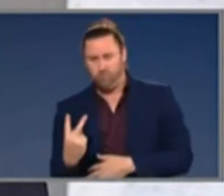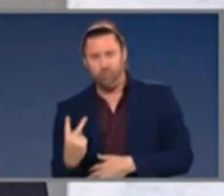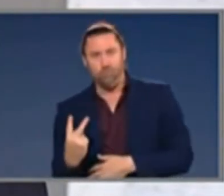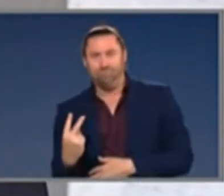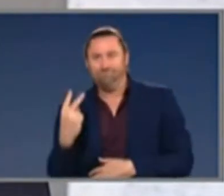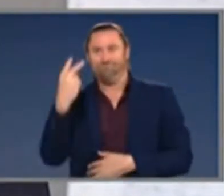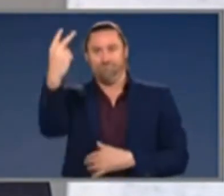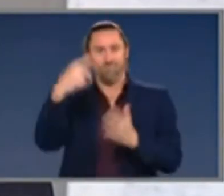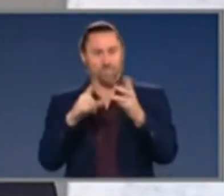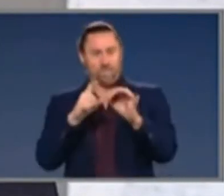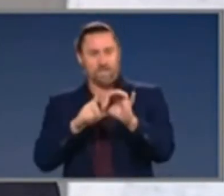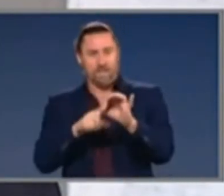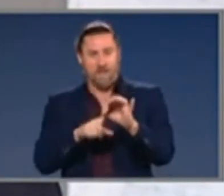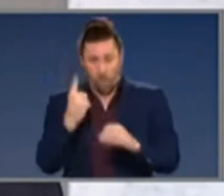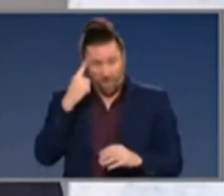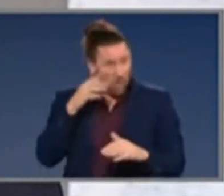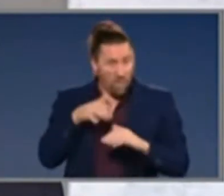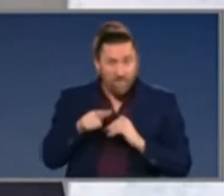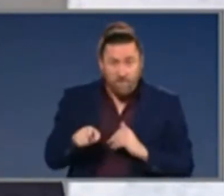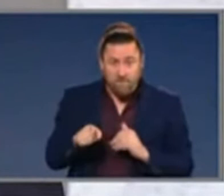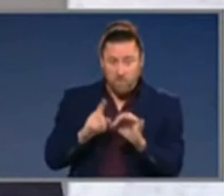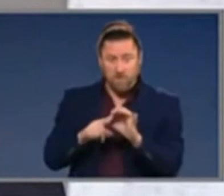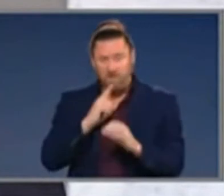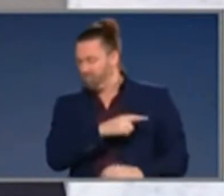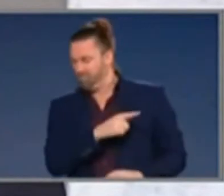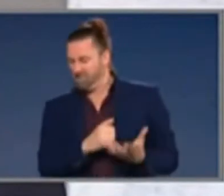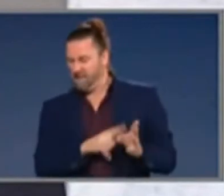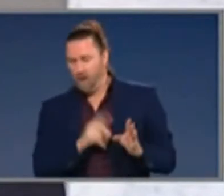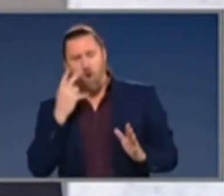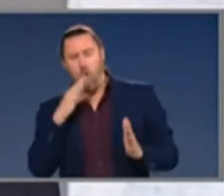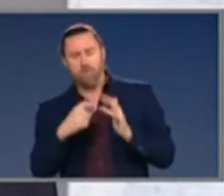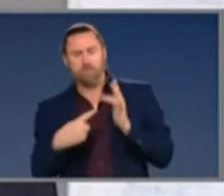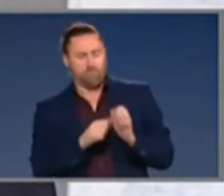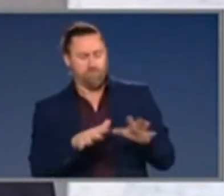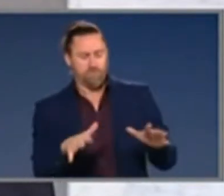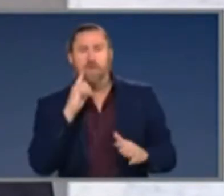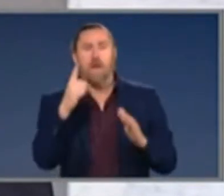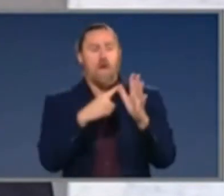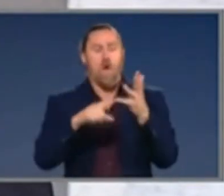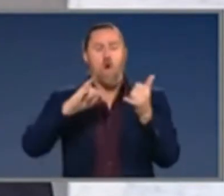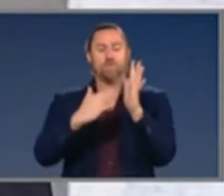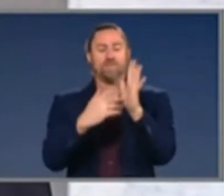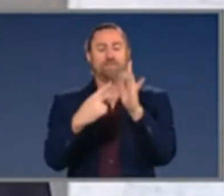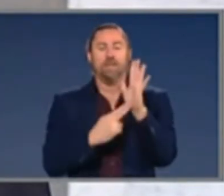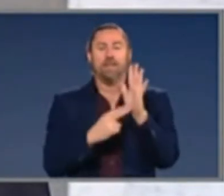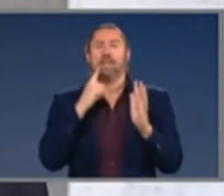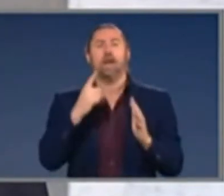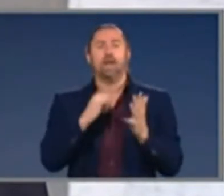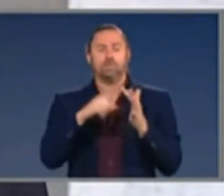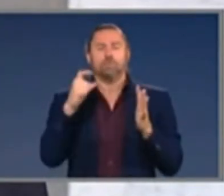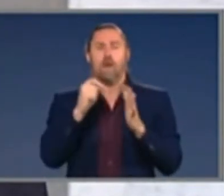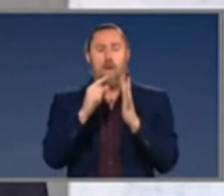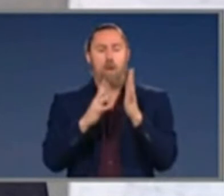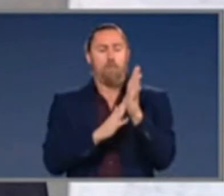positive. What's your reaction to that? And another question just on AUSMIN and China, because Secretary Pompeo in the last few